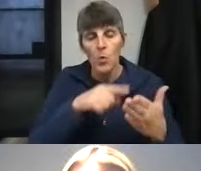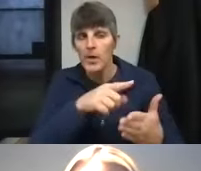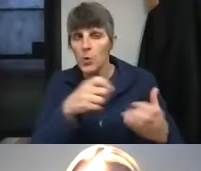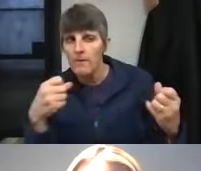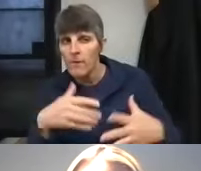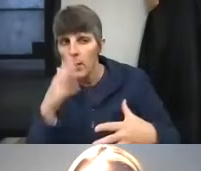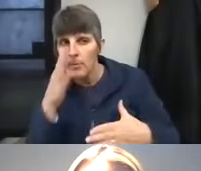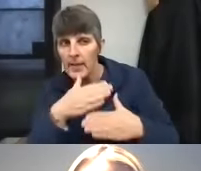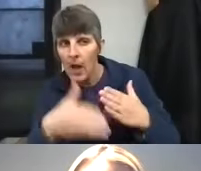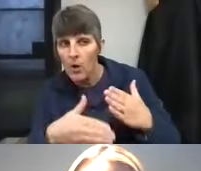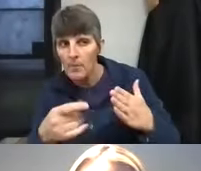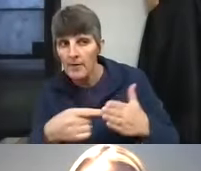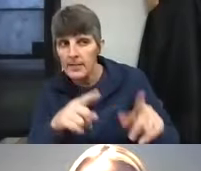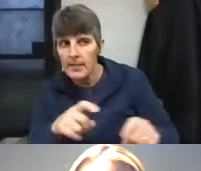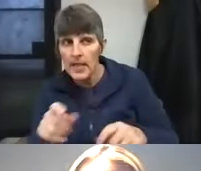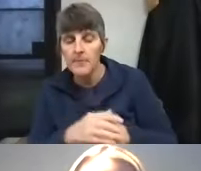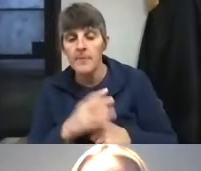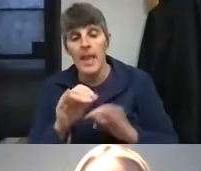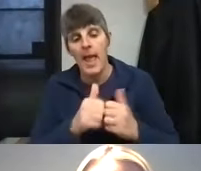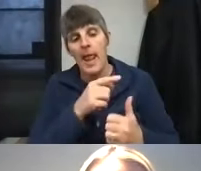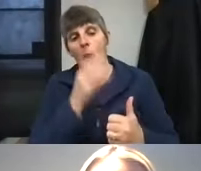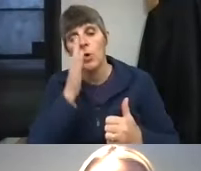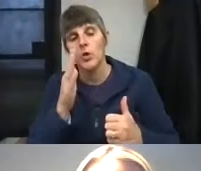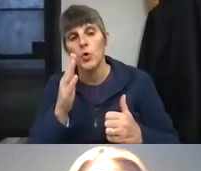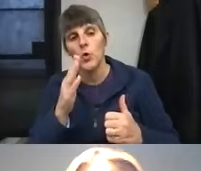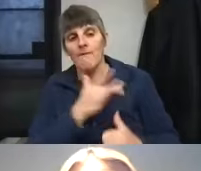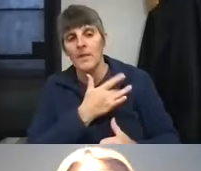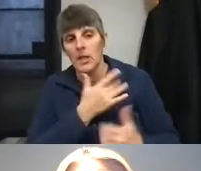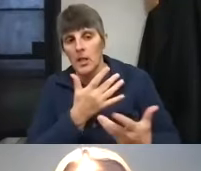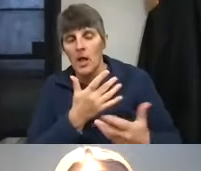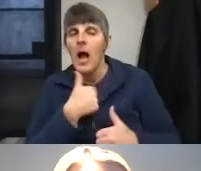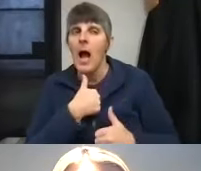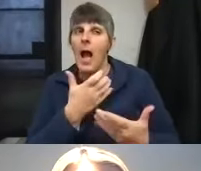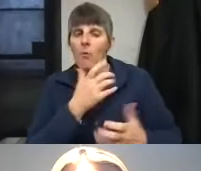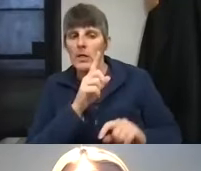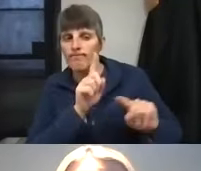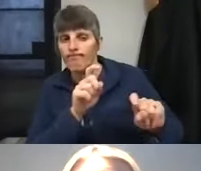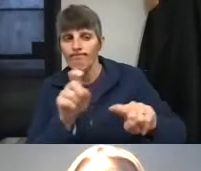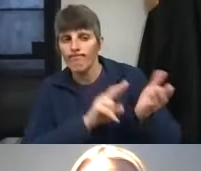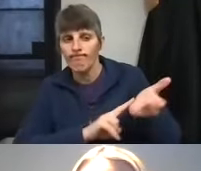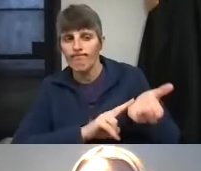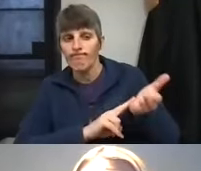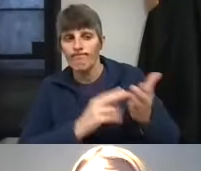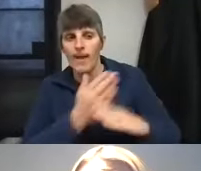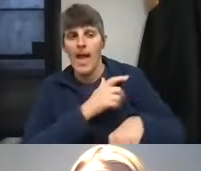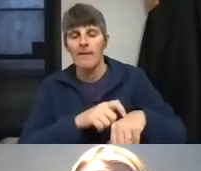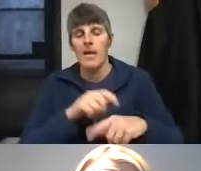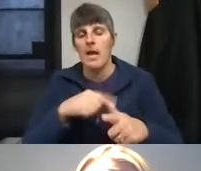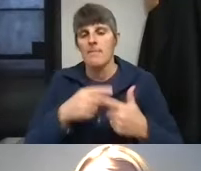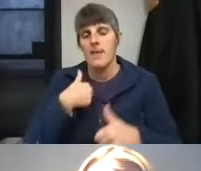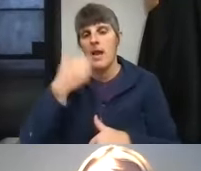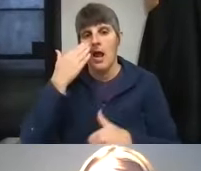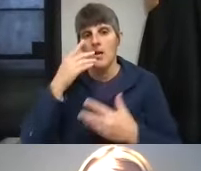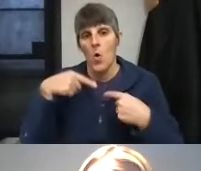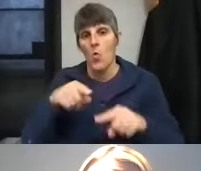afraid will be the outcome of this assessment? And how are you going to feel about it? I like to just assess that right up front, because then I know when